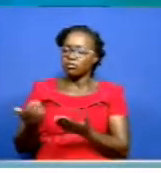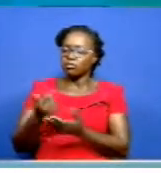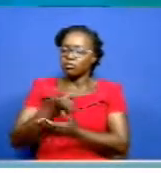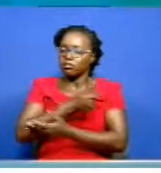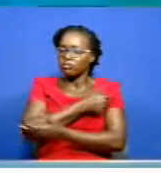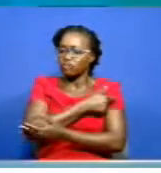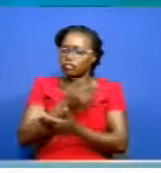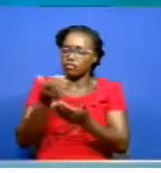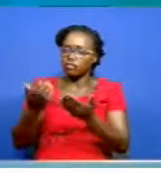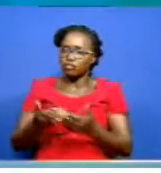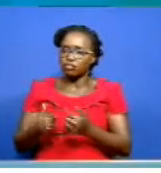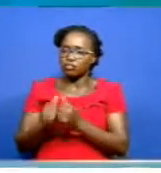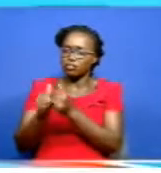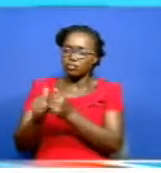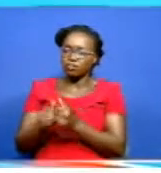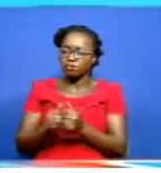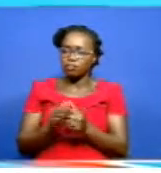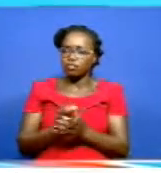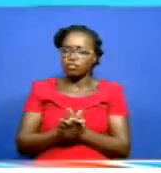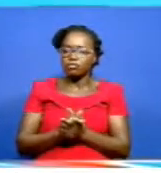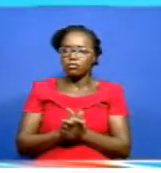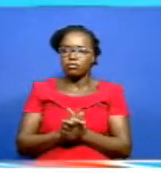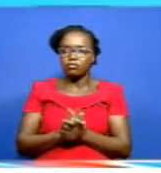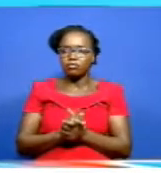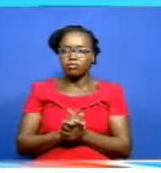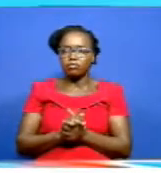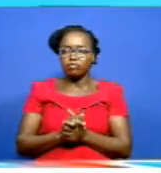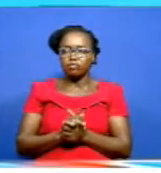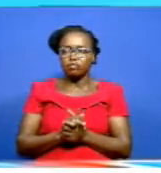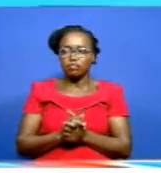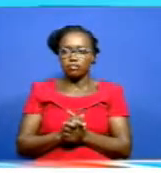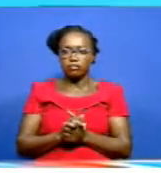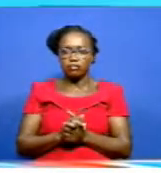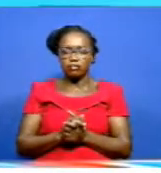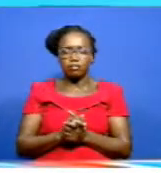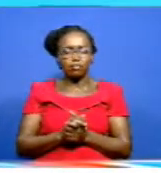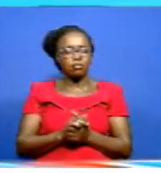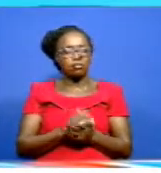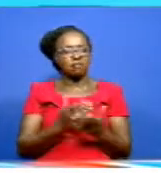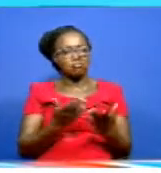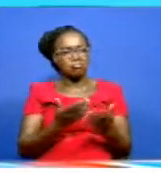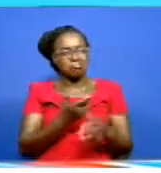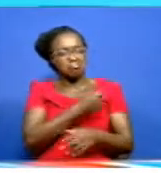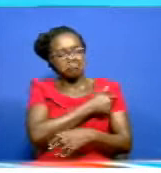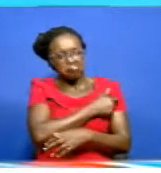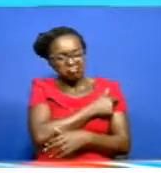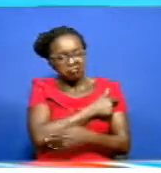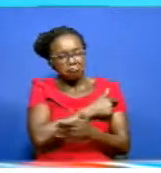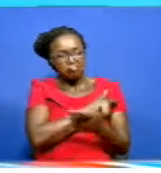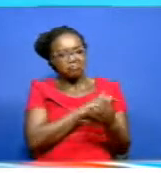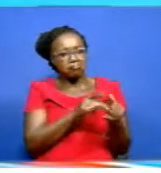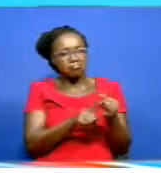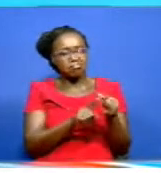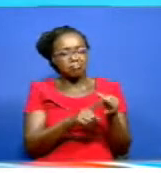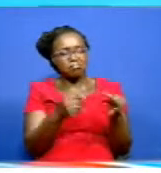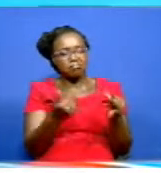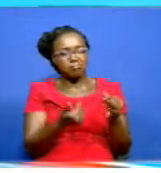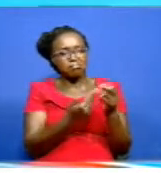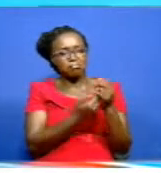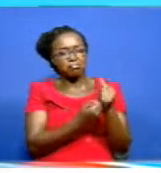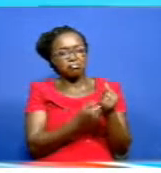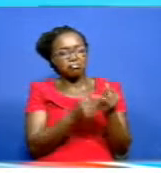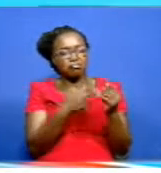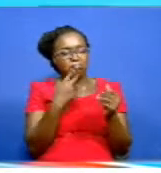board. Other than, of course, the Oxford, AstraZeneca, we're also having a few partners. Who are